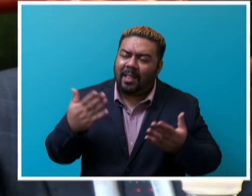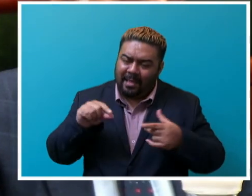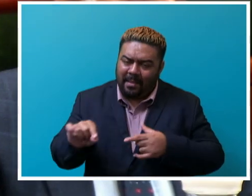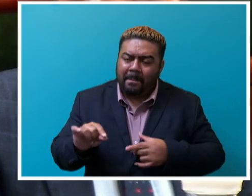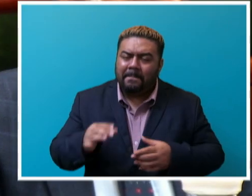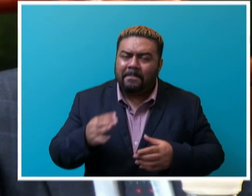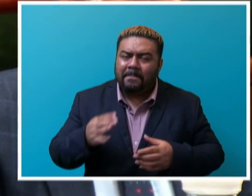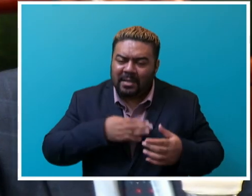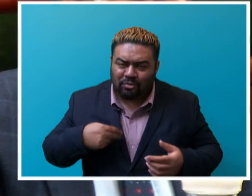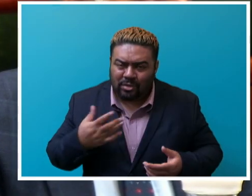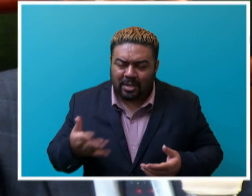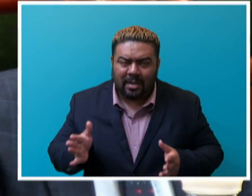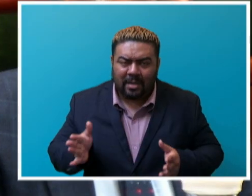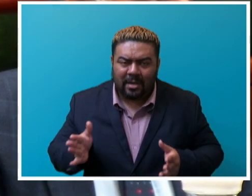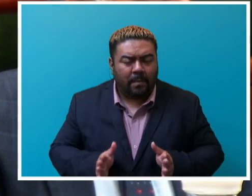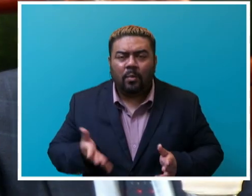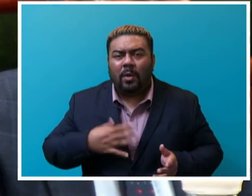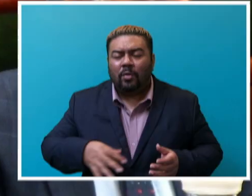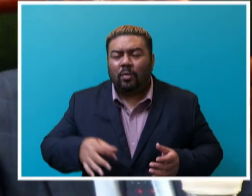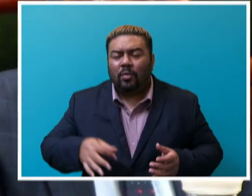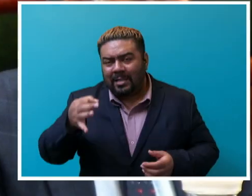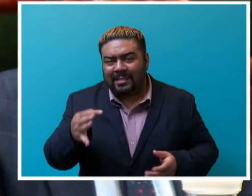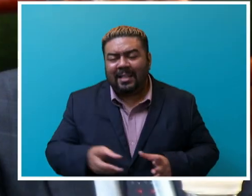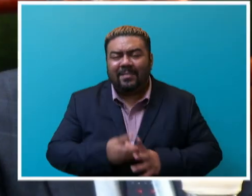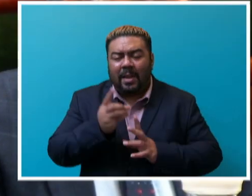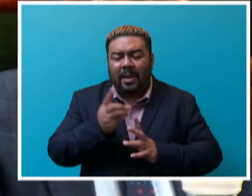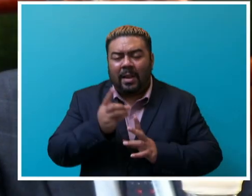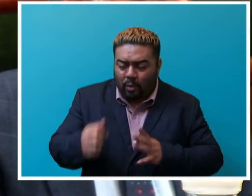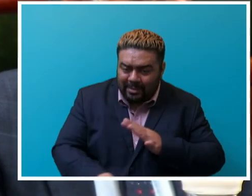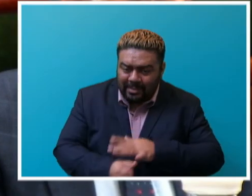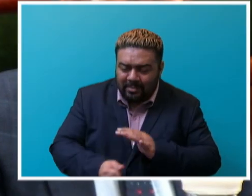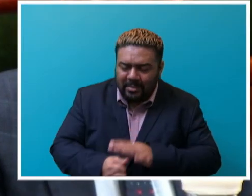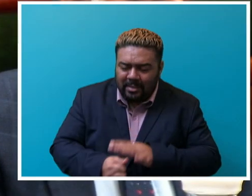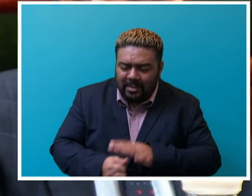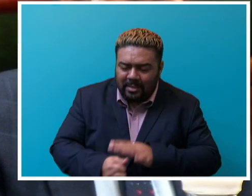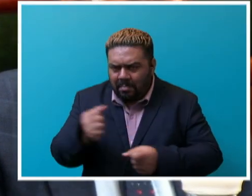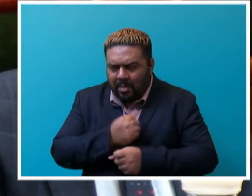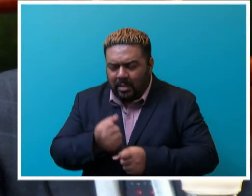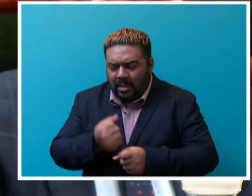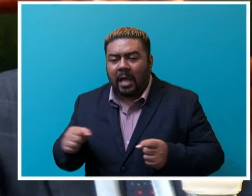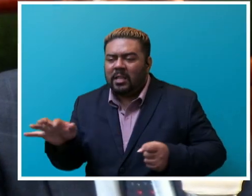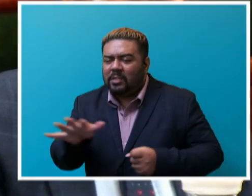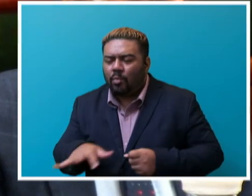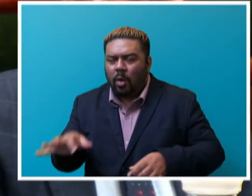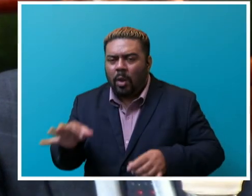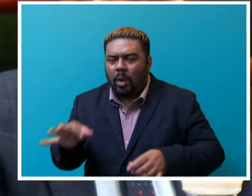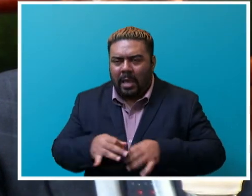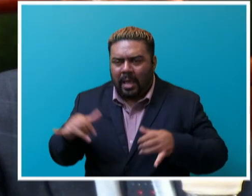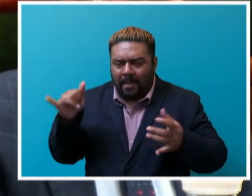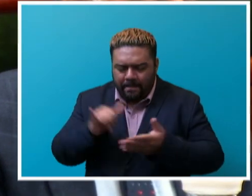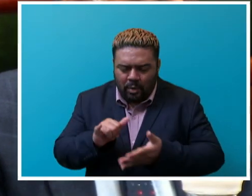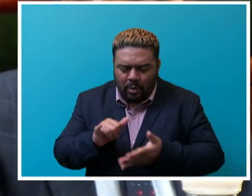statutory bodies. However, we'd like to ask if developments for accessibility can also be made in smaller airports and